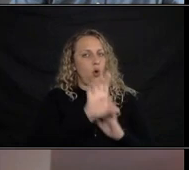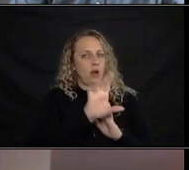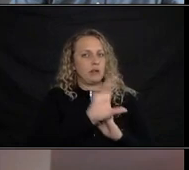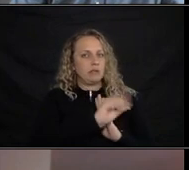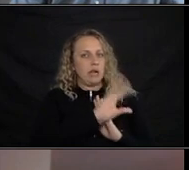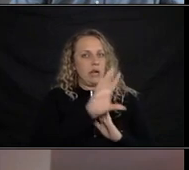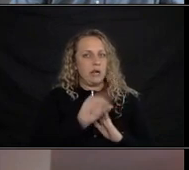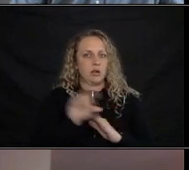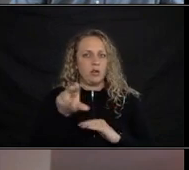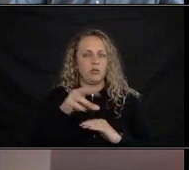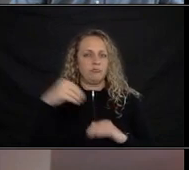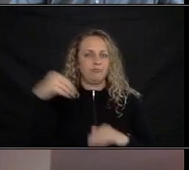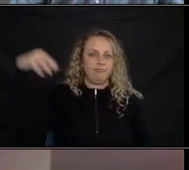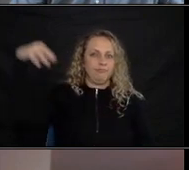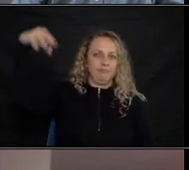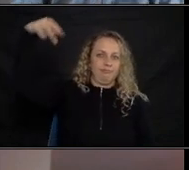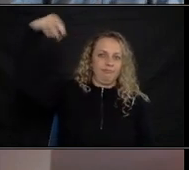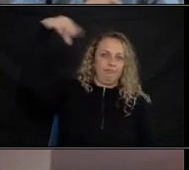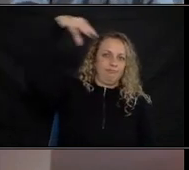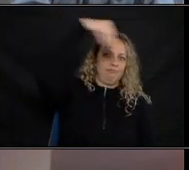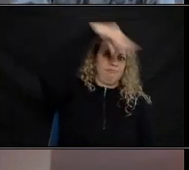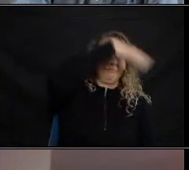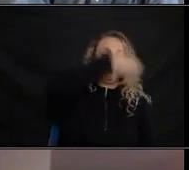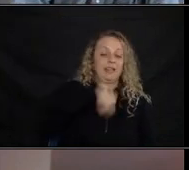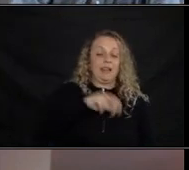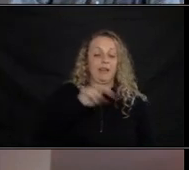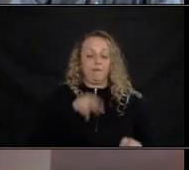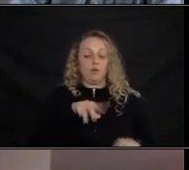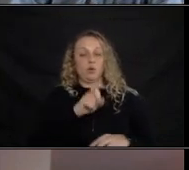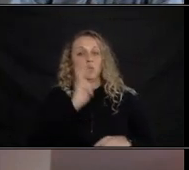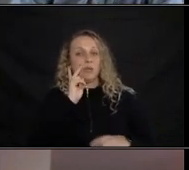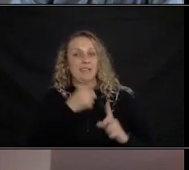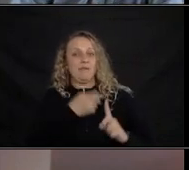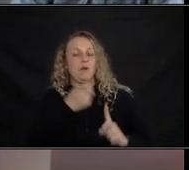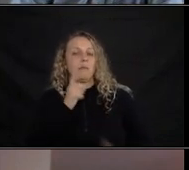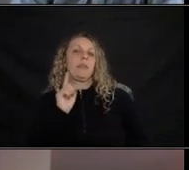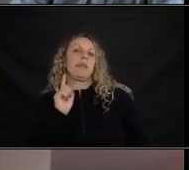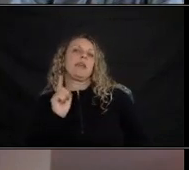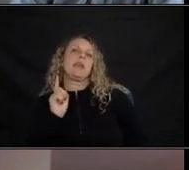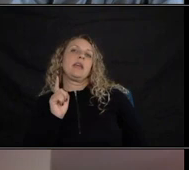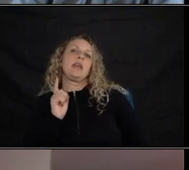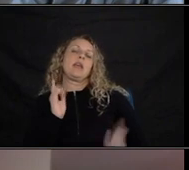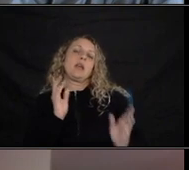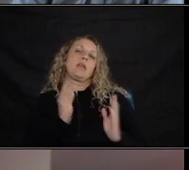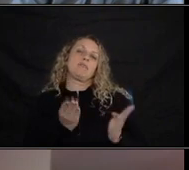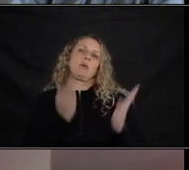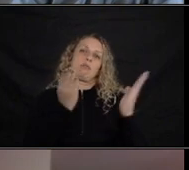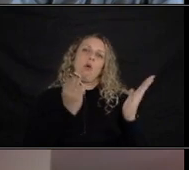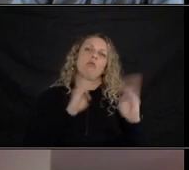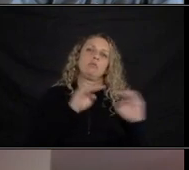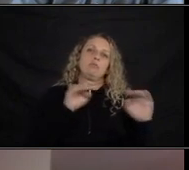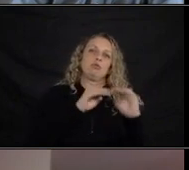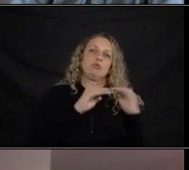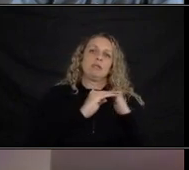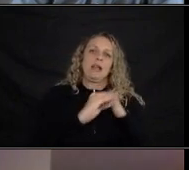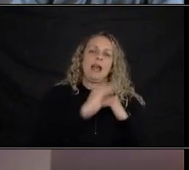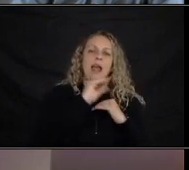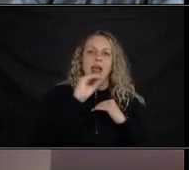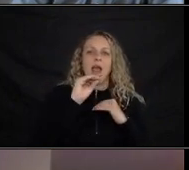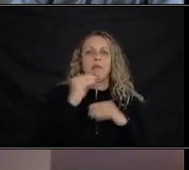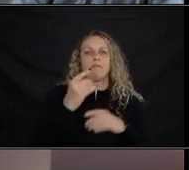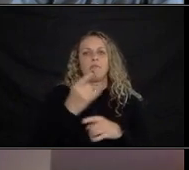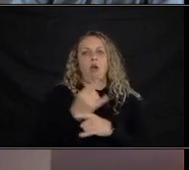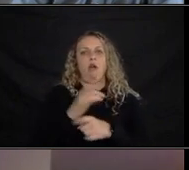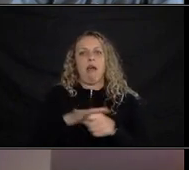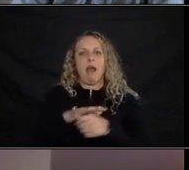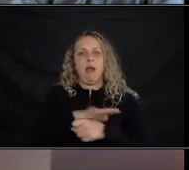with our drones this week. The views that you would see from the proposed pool deck and bar area from